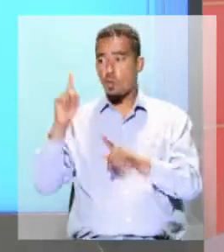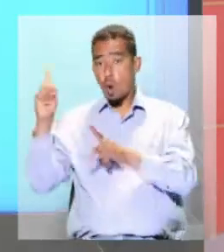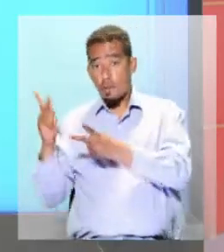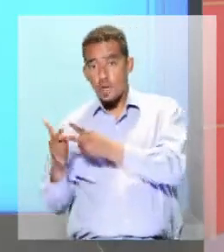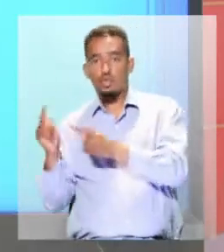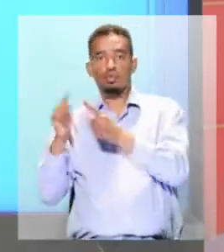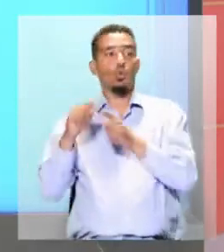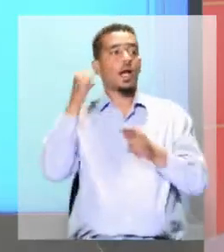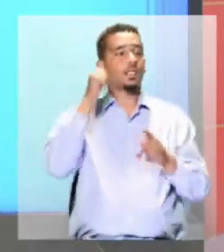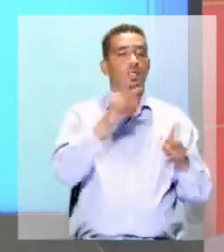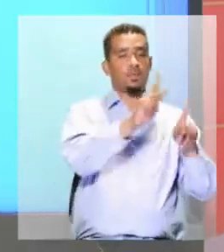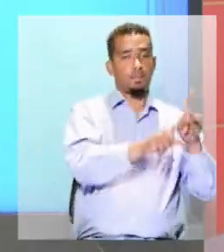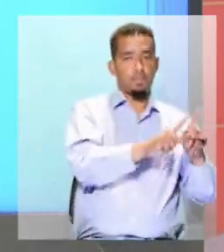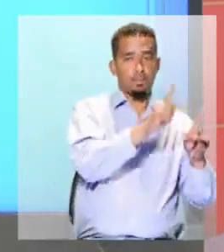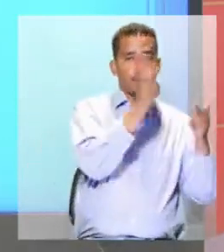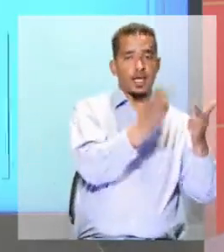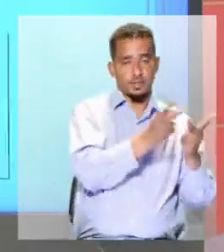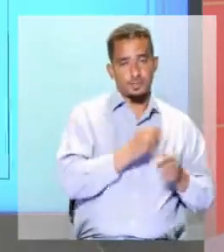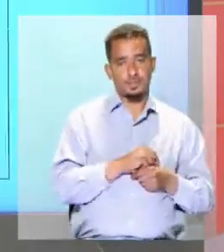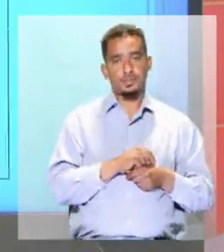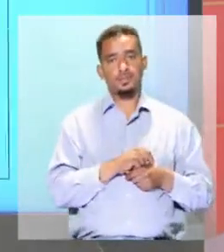and pulling factors.